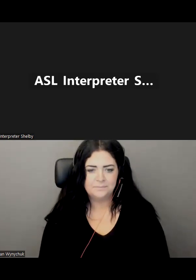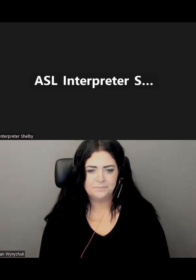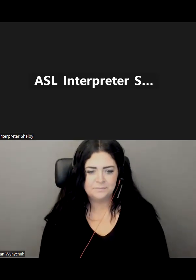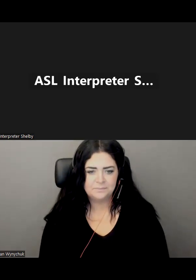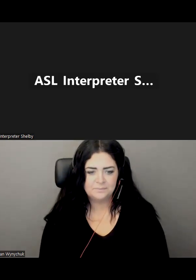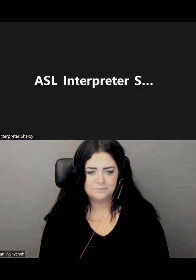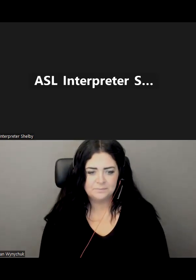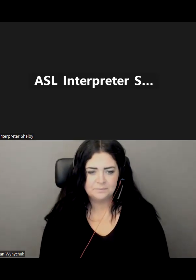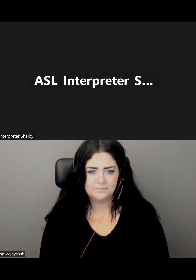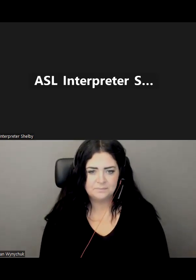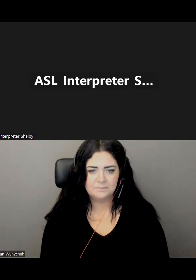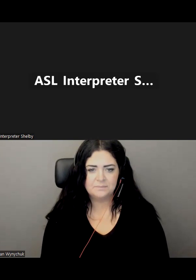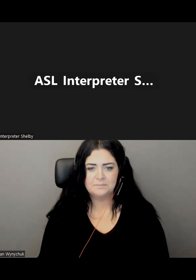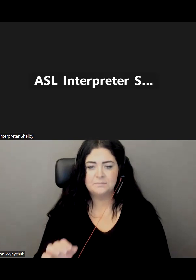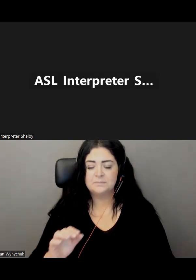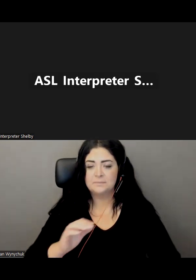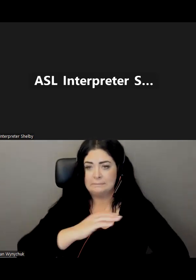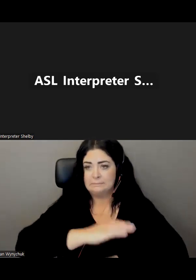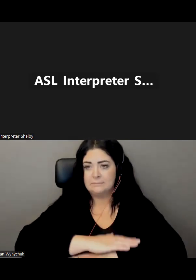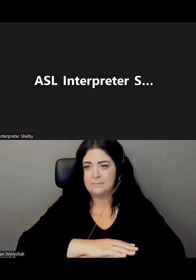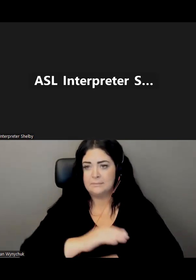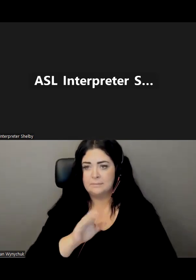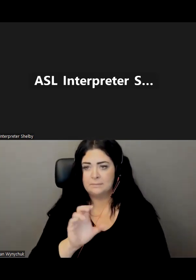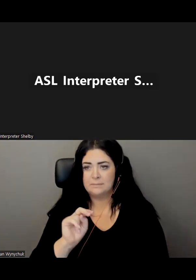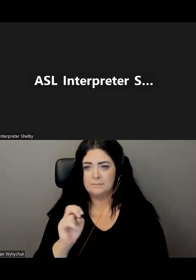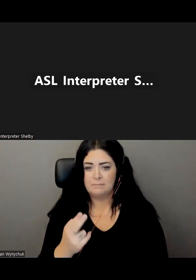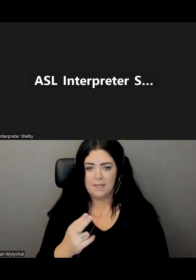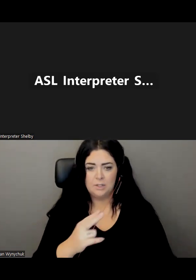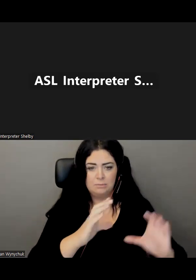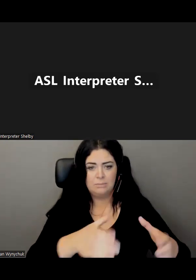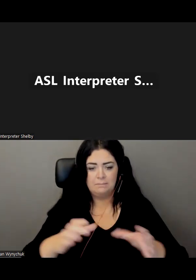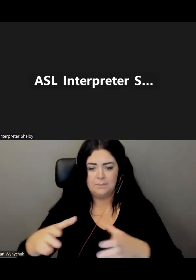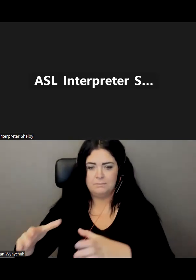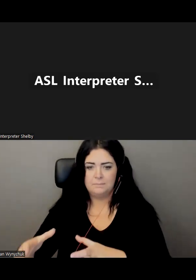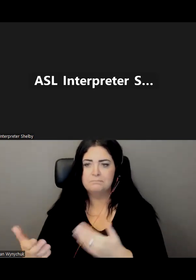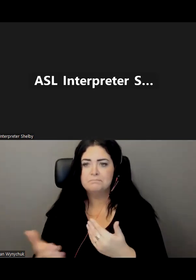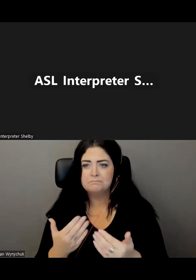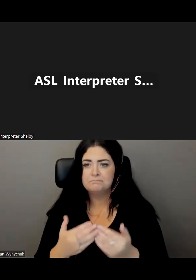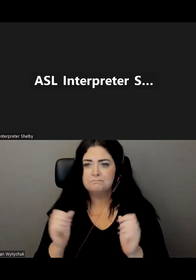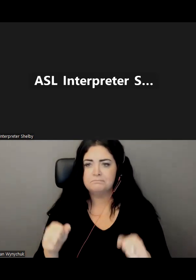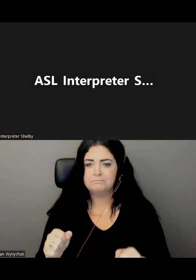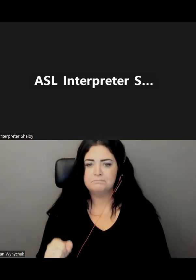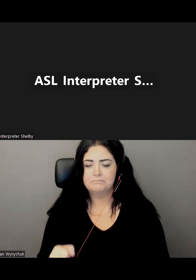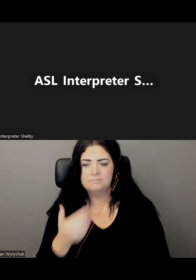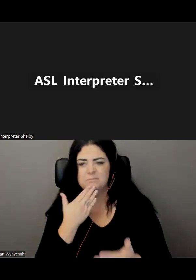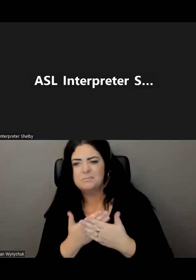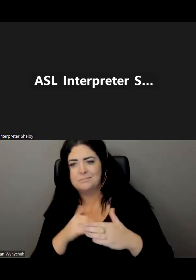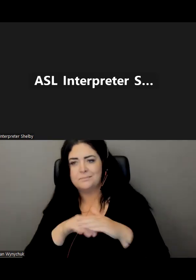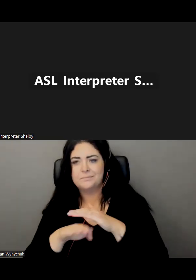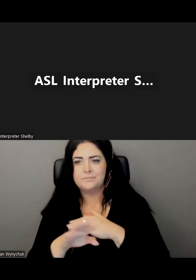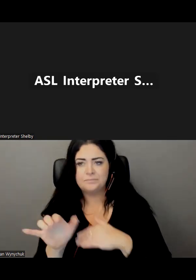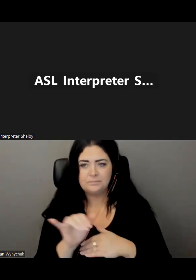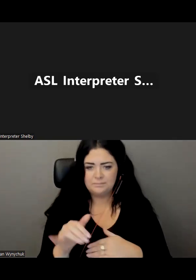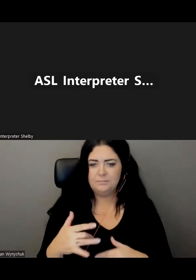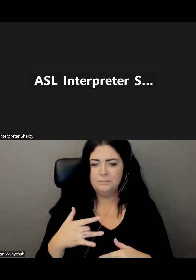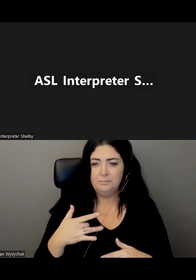These could also be put up on benches and things like that. So that will be a lot better for accessibility. And they're often pretty